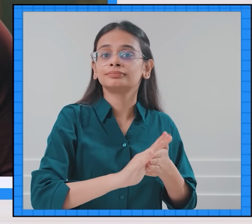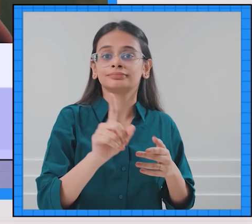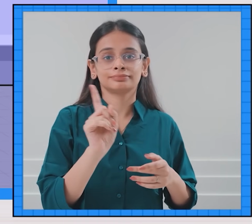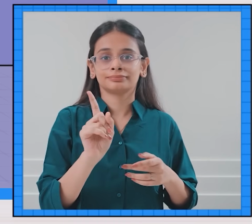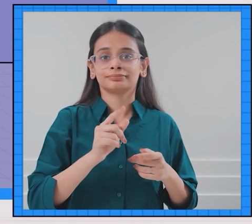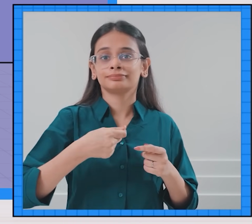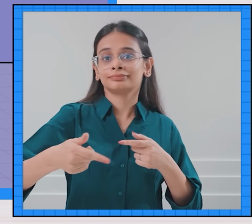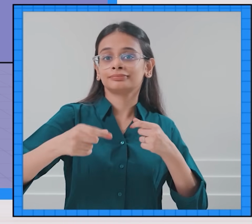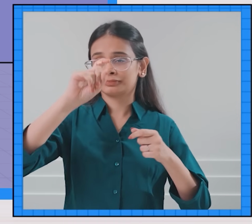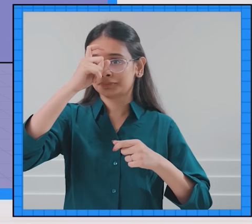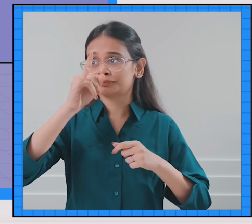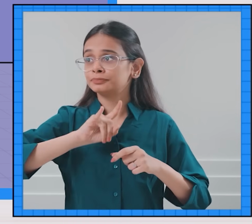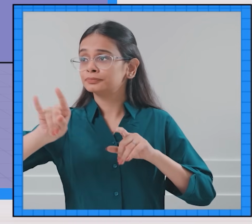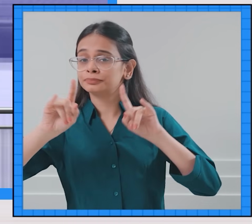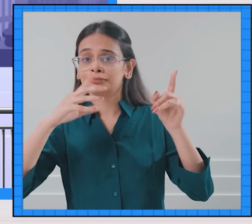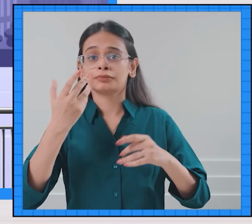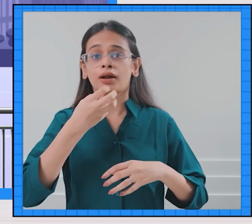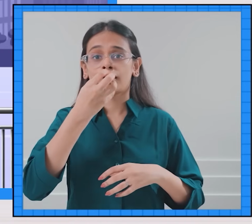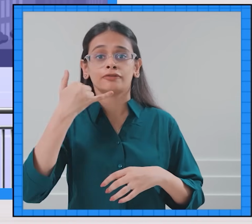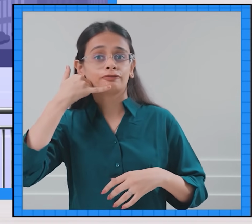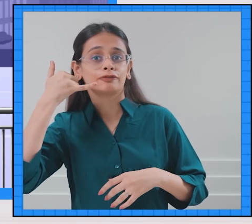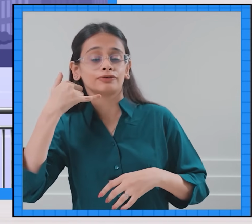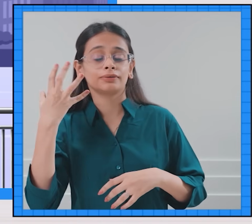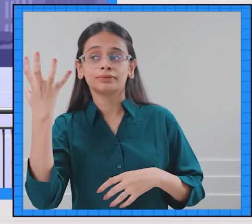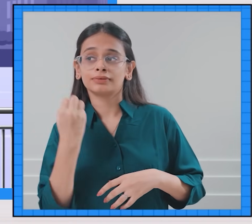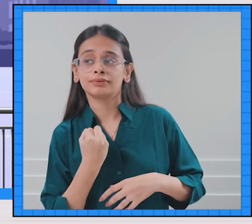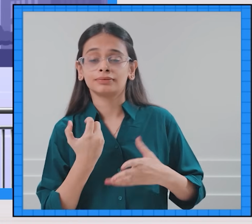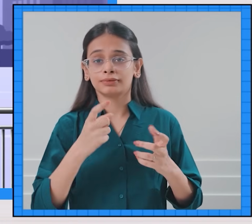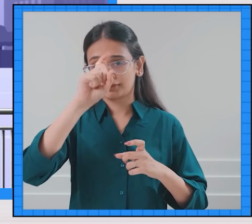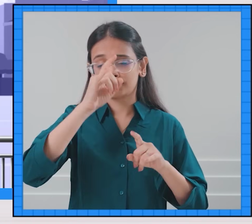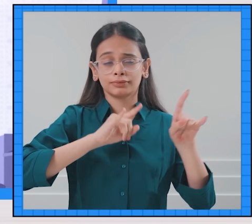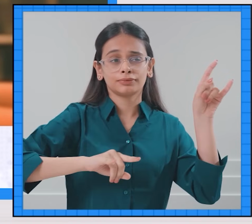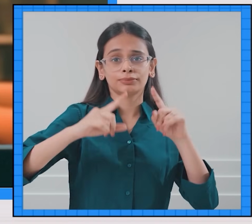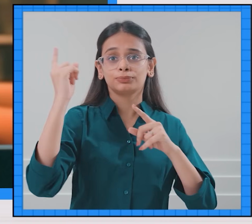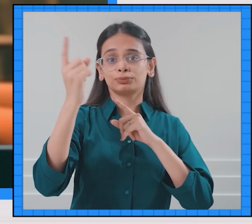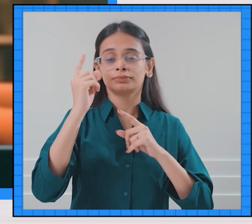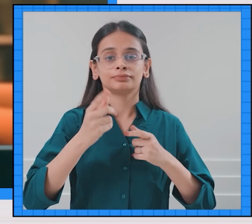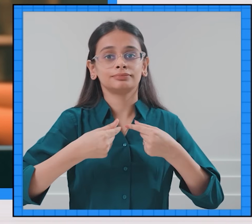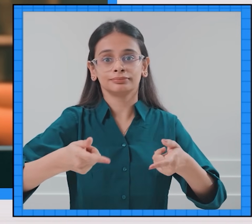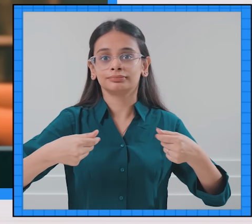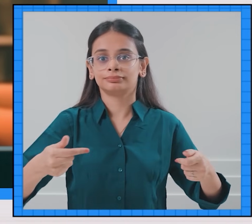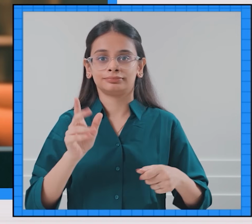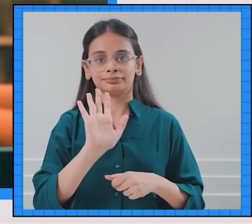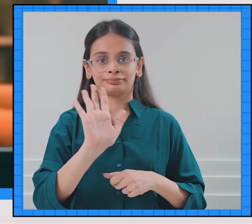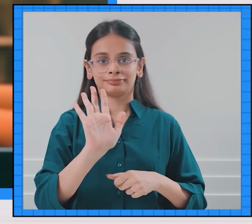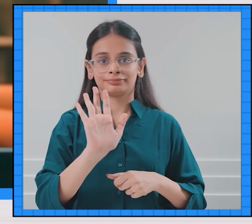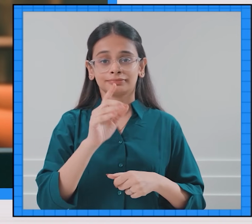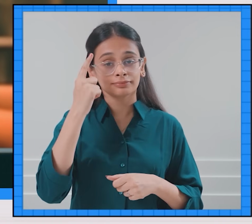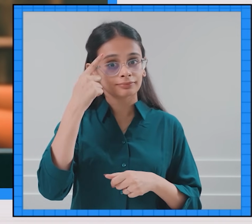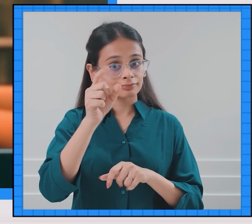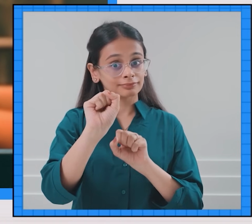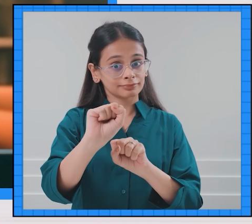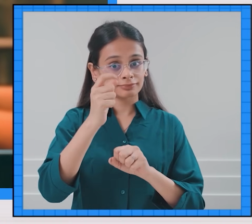purposes. Maybe buying that new iPhone or maybe going on that fancy European holiday. When you build an emergency corpus, you need